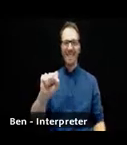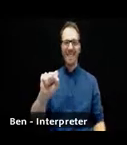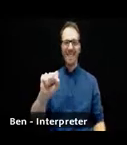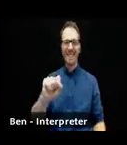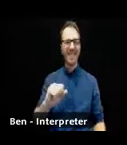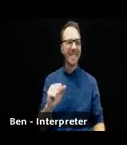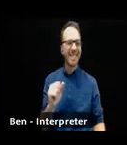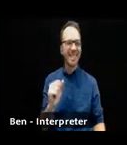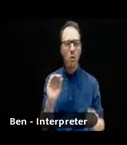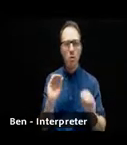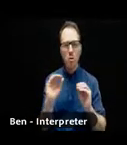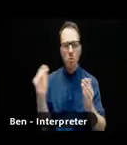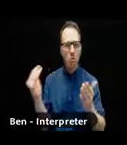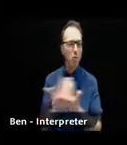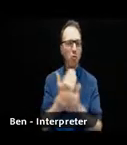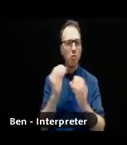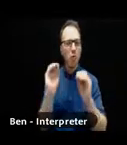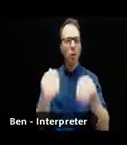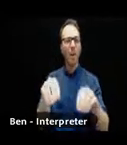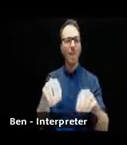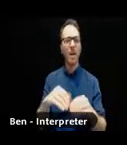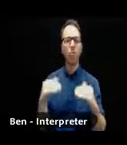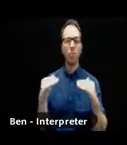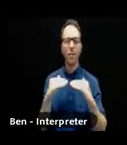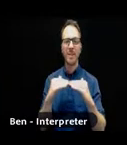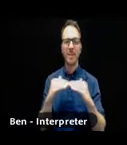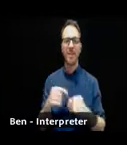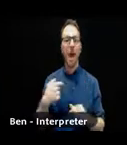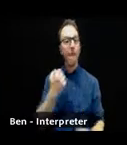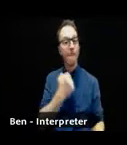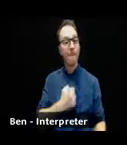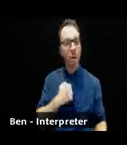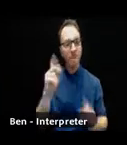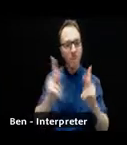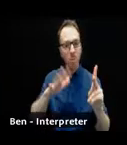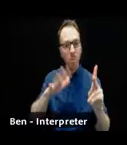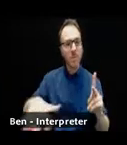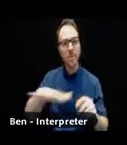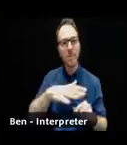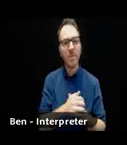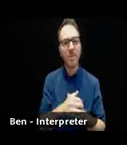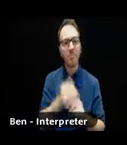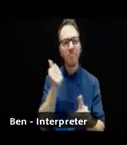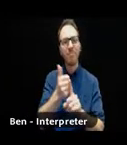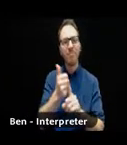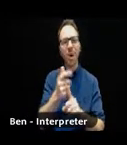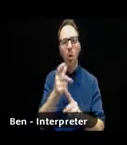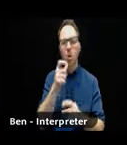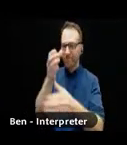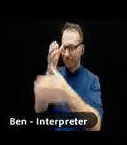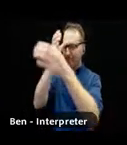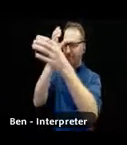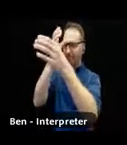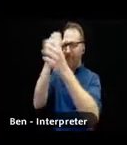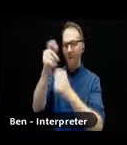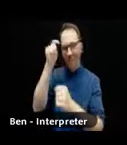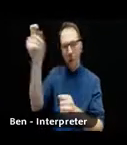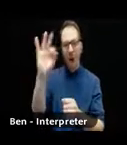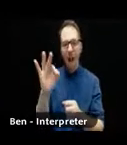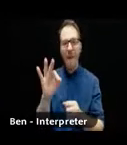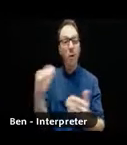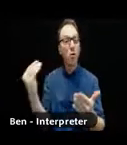justice, I think is sort of a good place to start. And I apologize to folks who are well-versed in the theory and practice of restorative